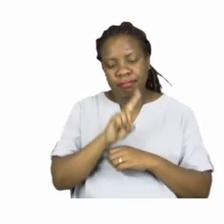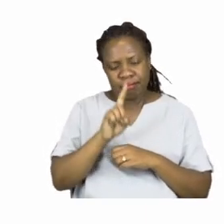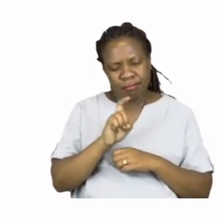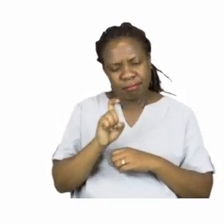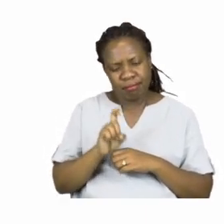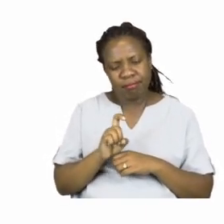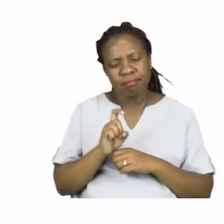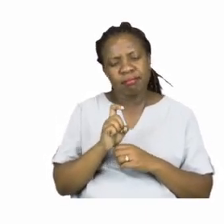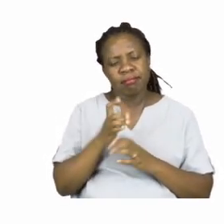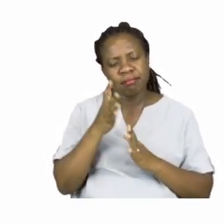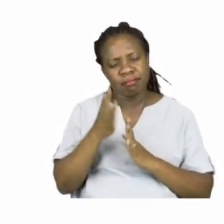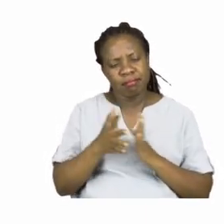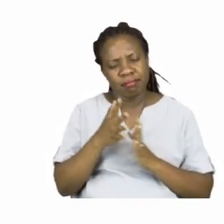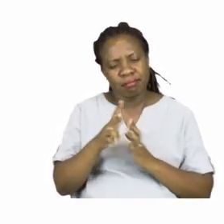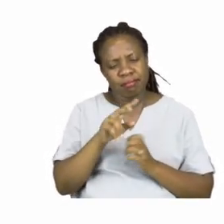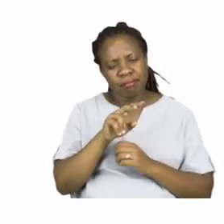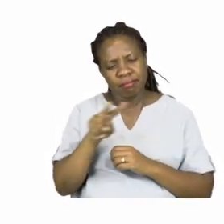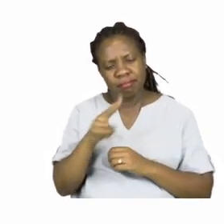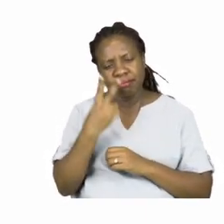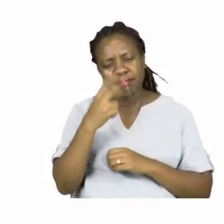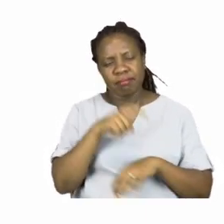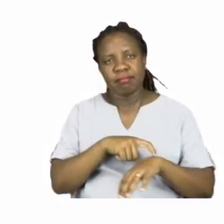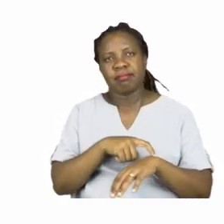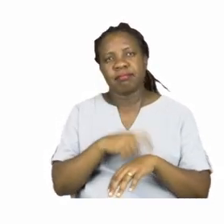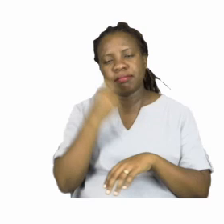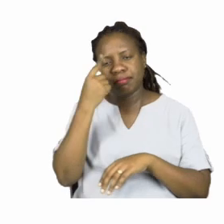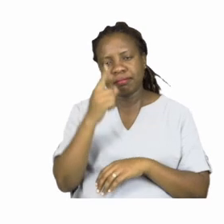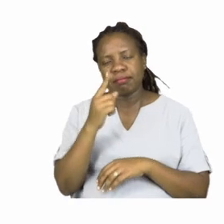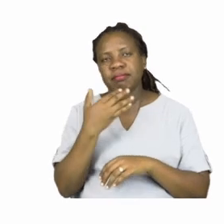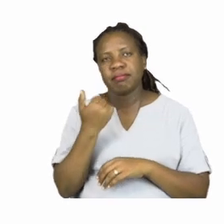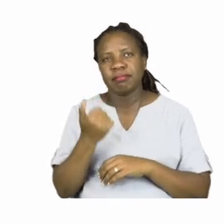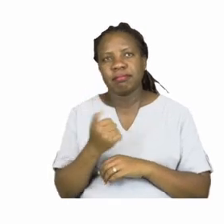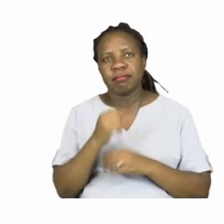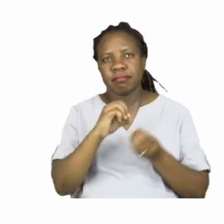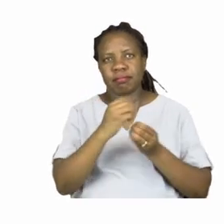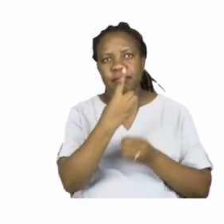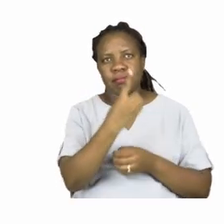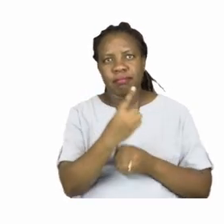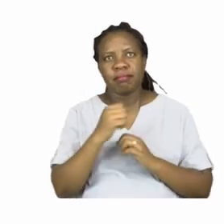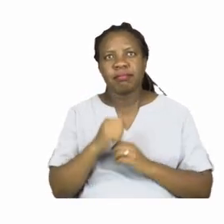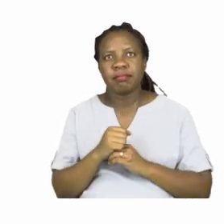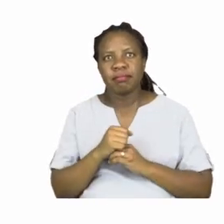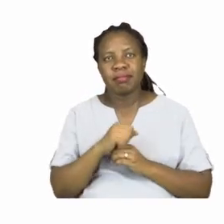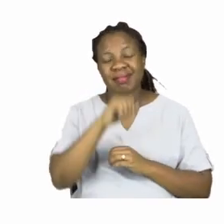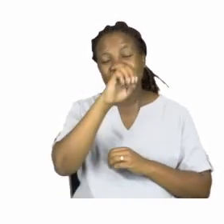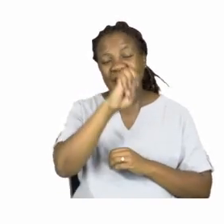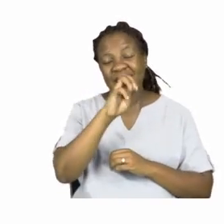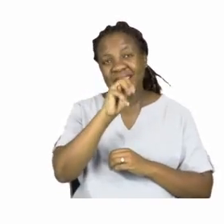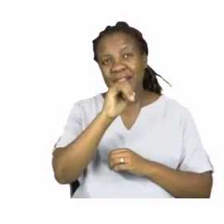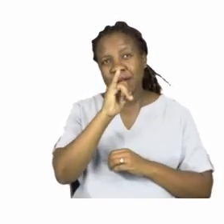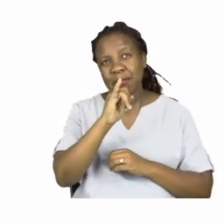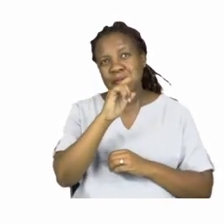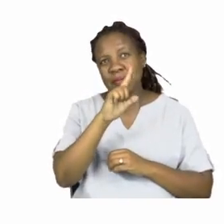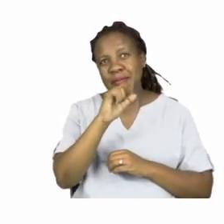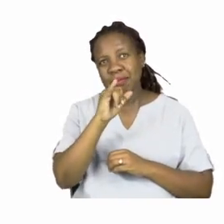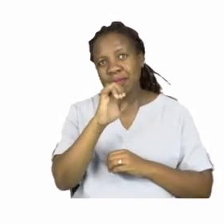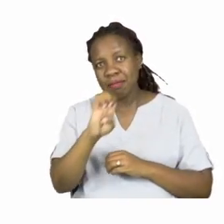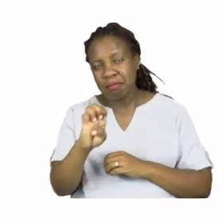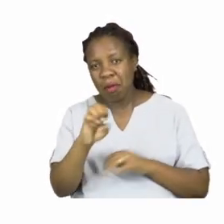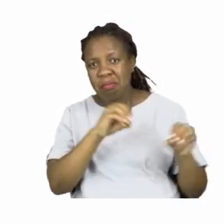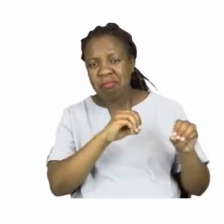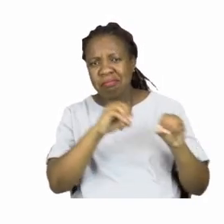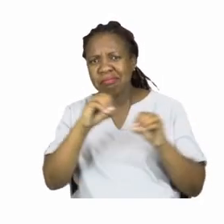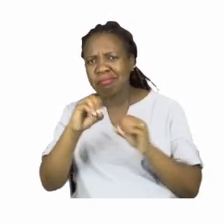can understand them better. Number 1 says, why did Emil move to the city?